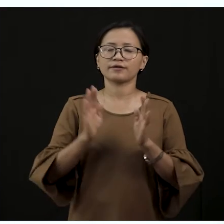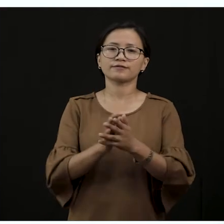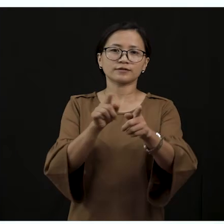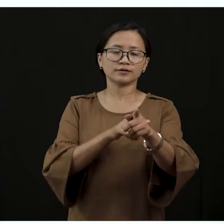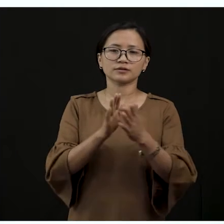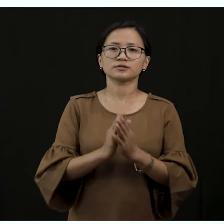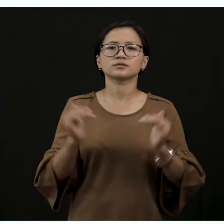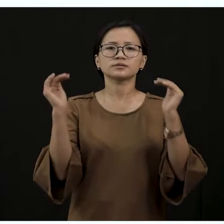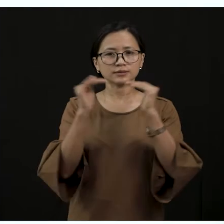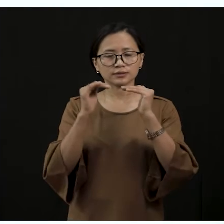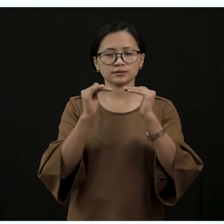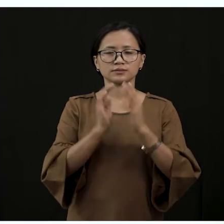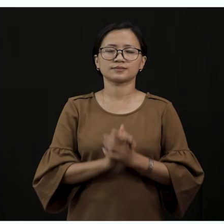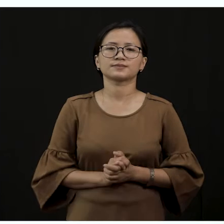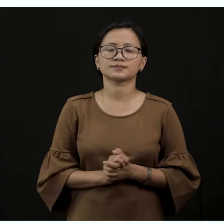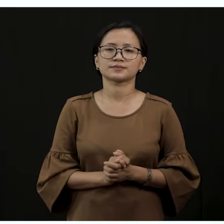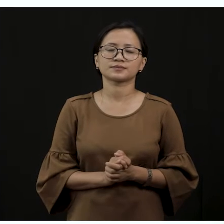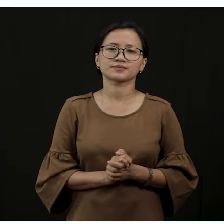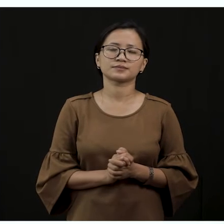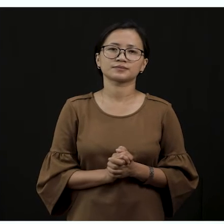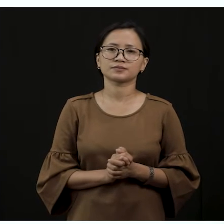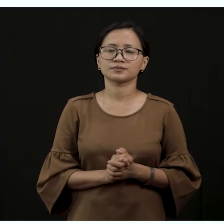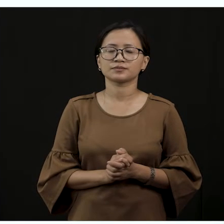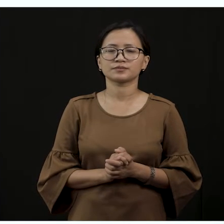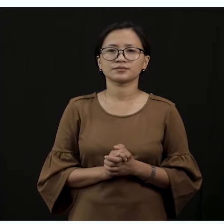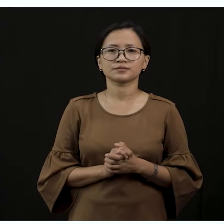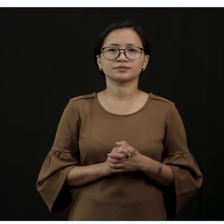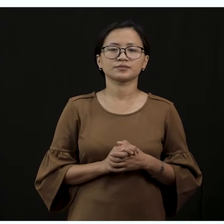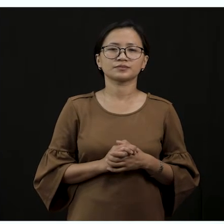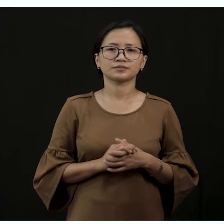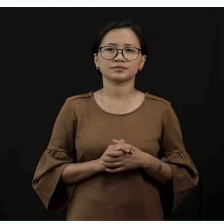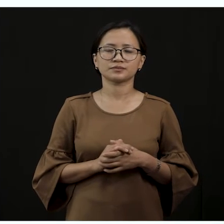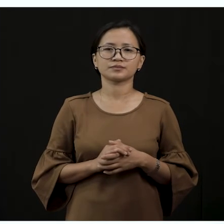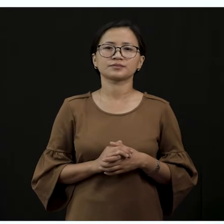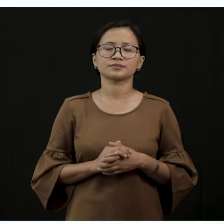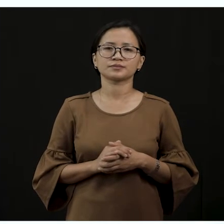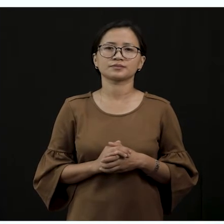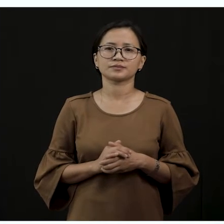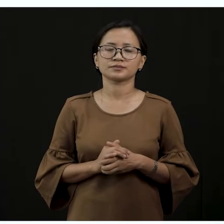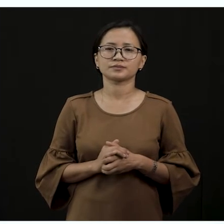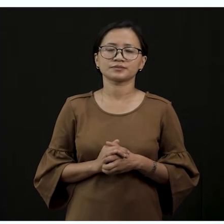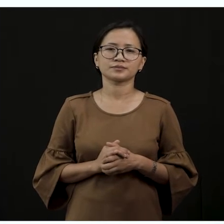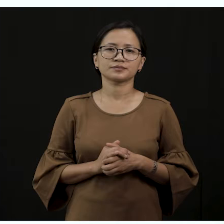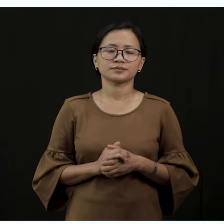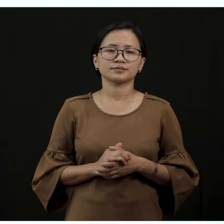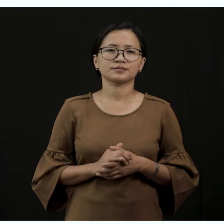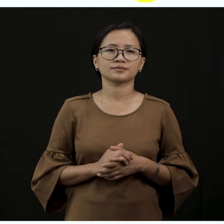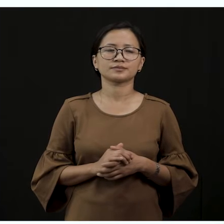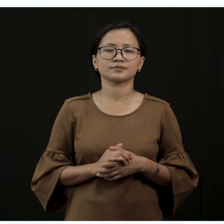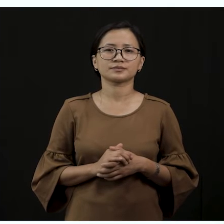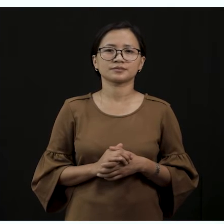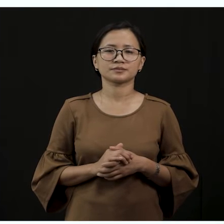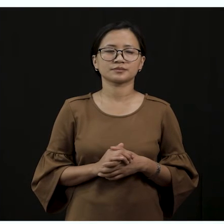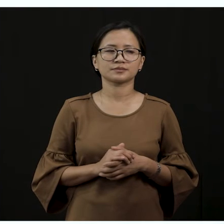4 sides and 4 vertices. The sides opposite to each other are of equal in length. Okay.